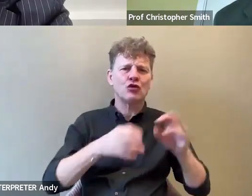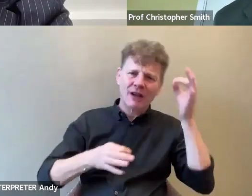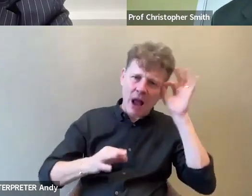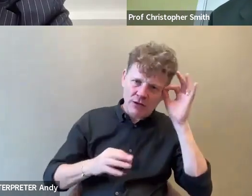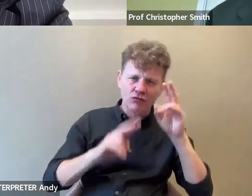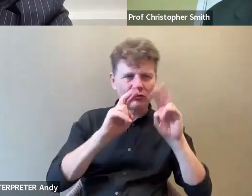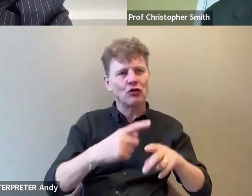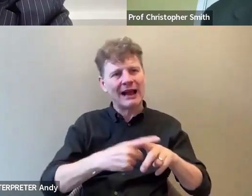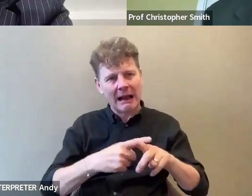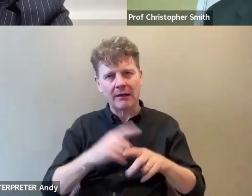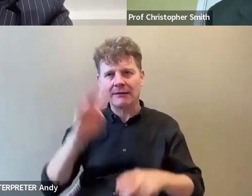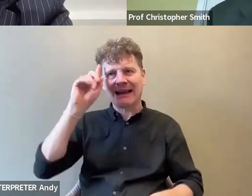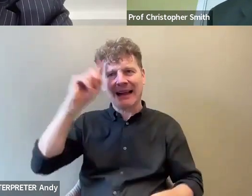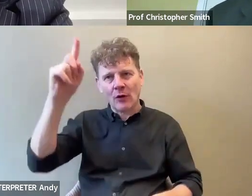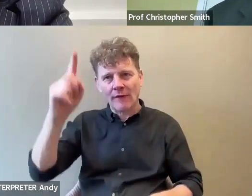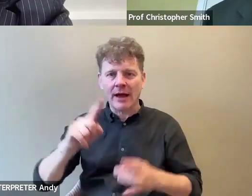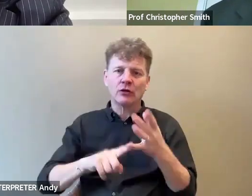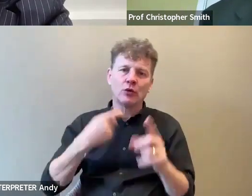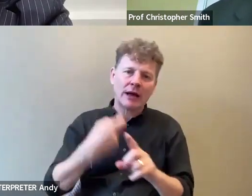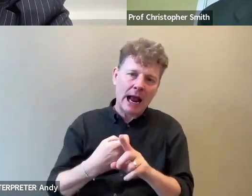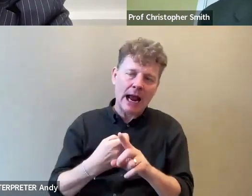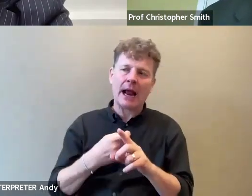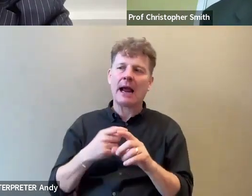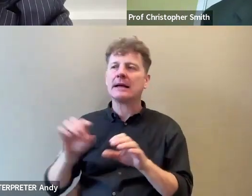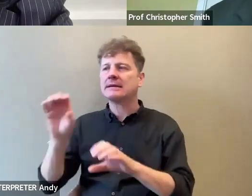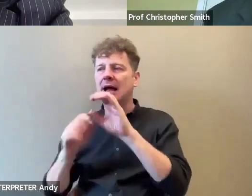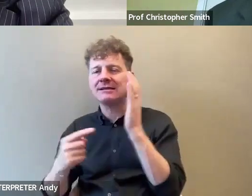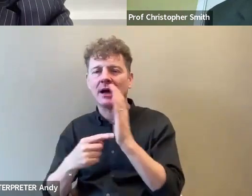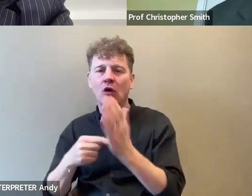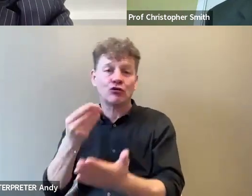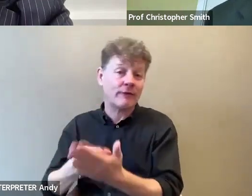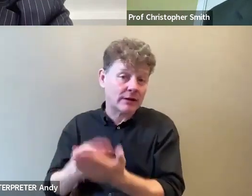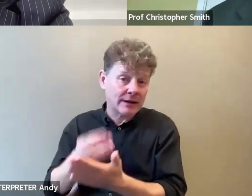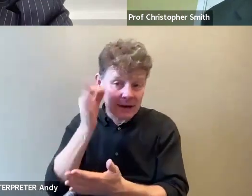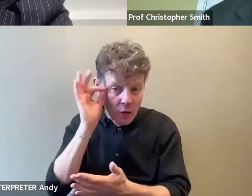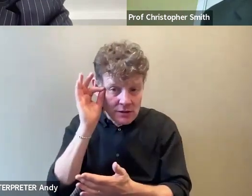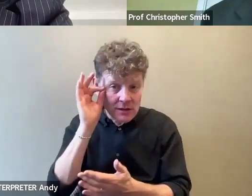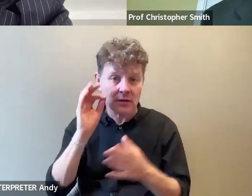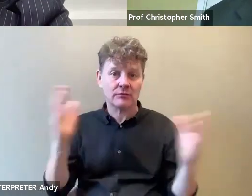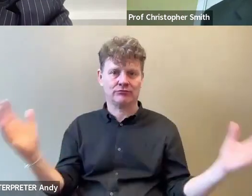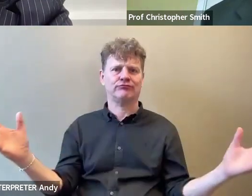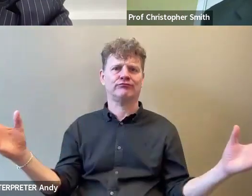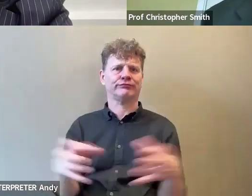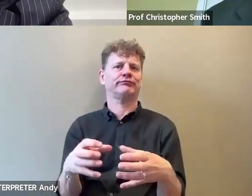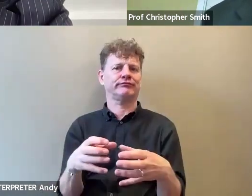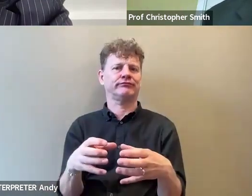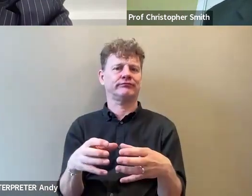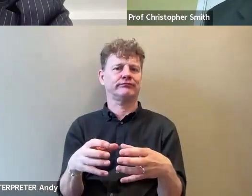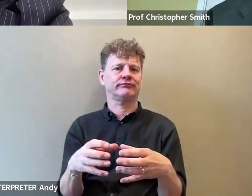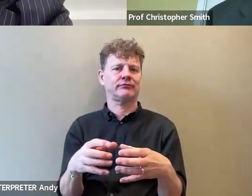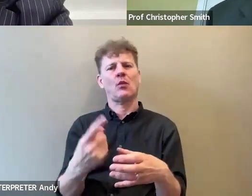England, Innovate UK, and the Science and Technology Funding Council, to create